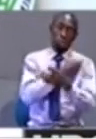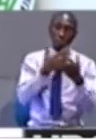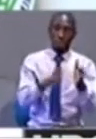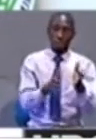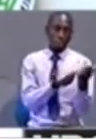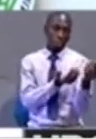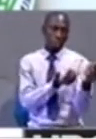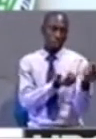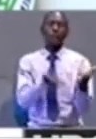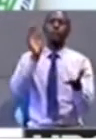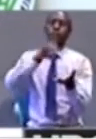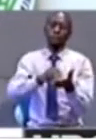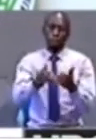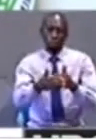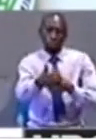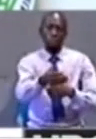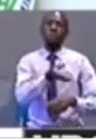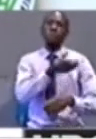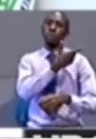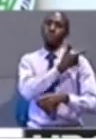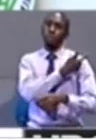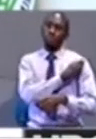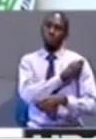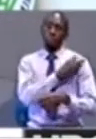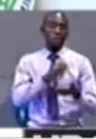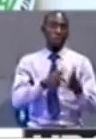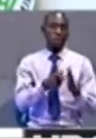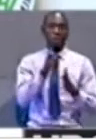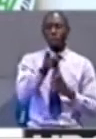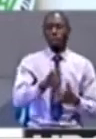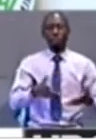So don't relax until you have got